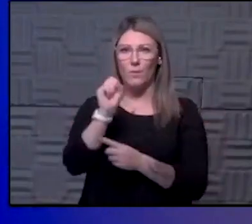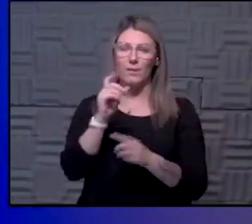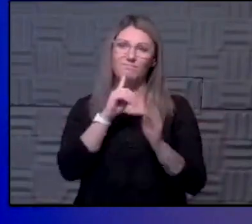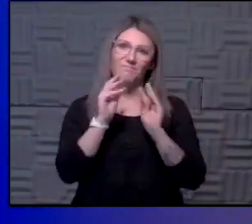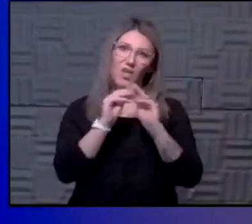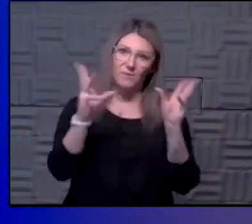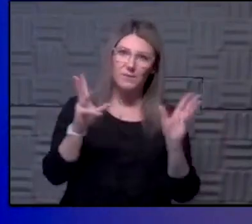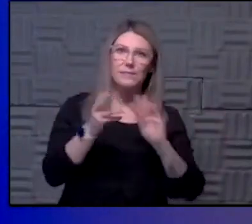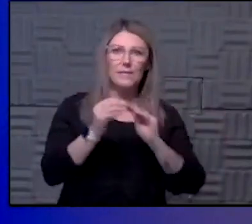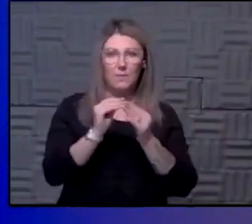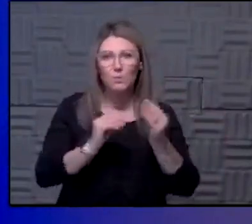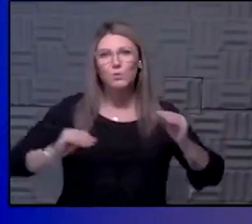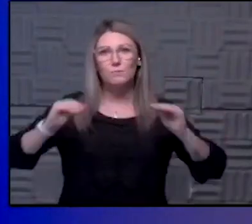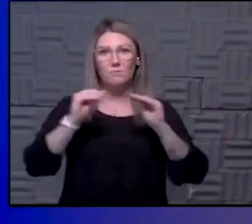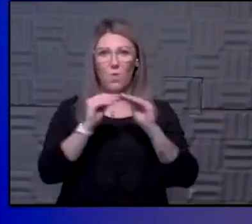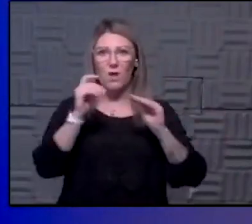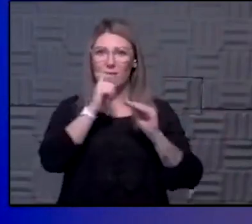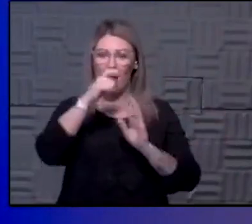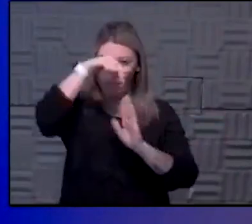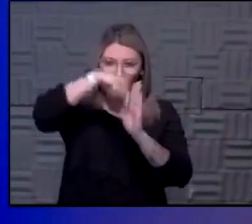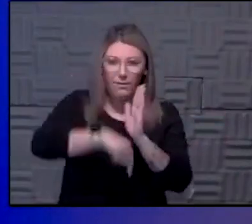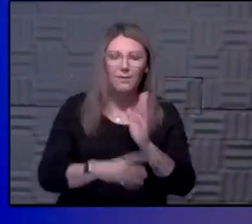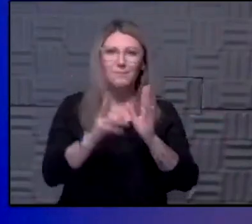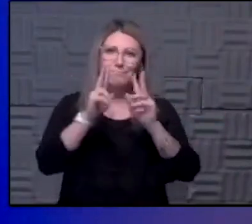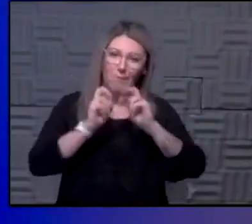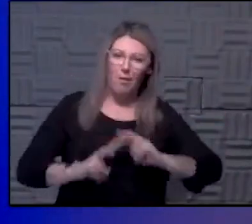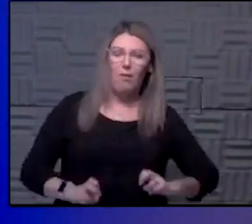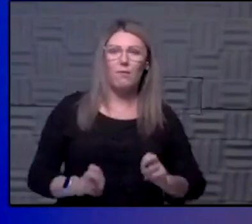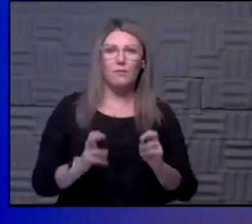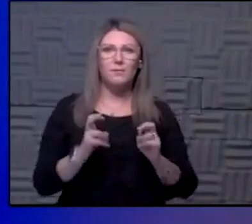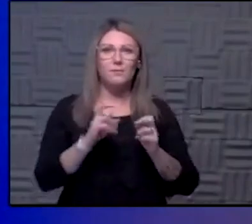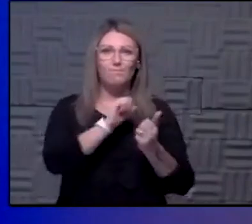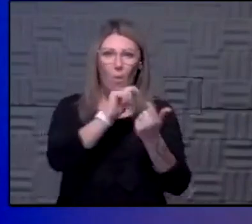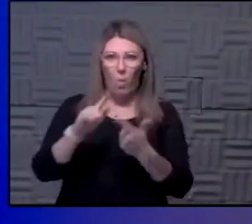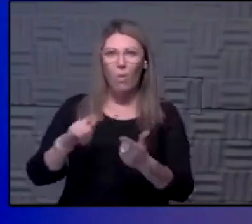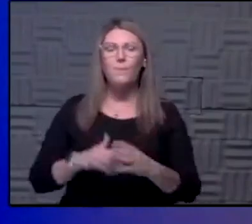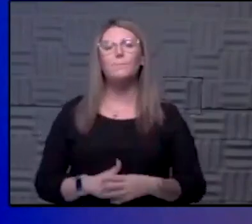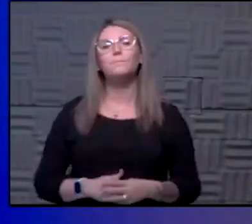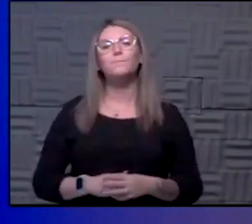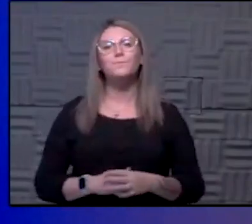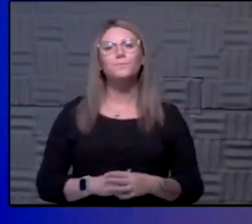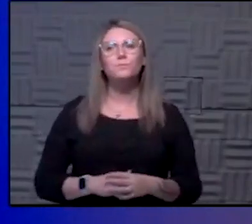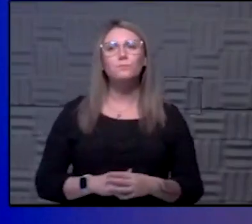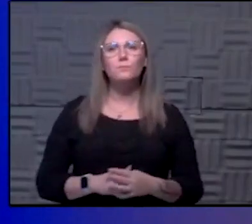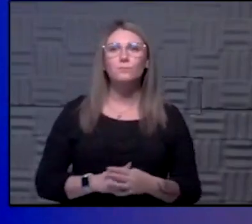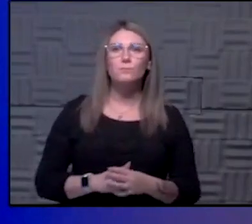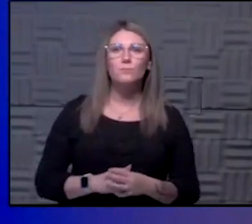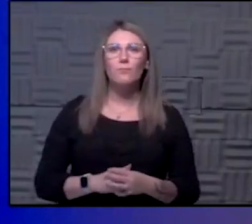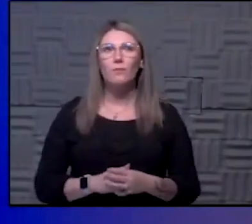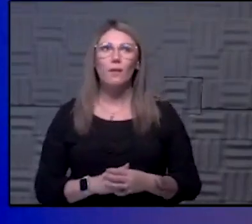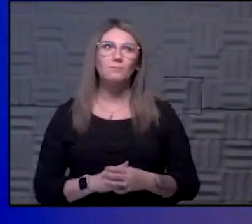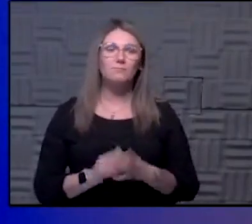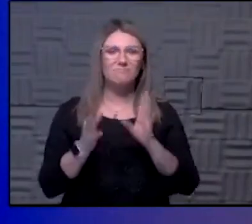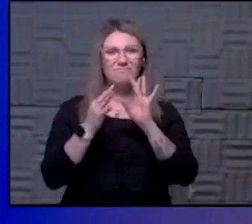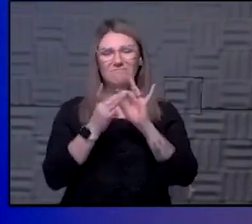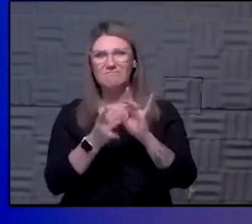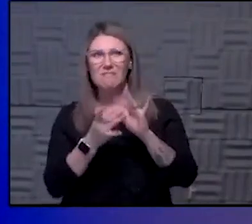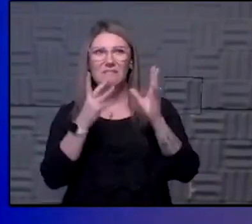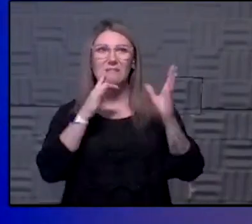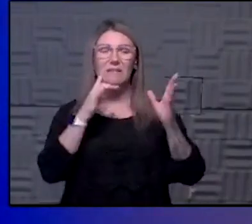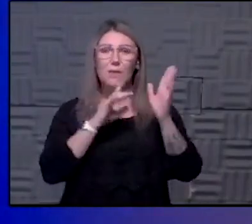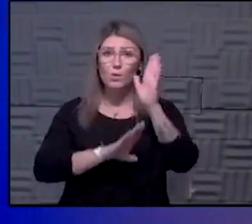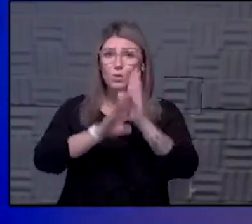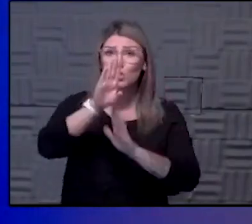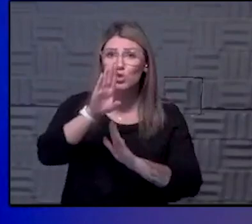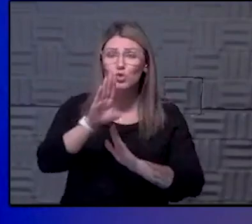number is probably more because we probably haven't diagnosed it all. And then as far as, do we think about the surges?